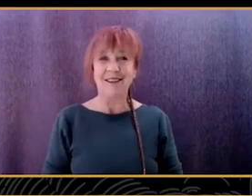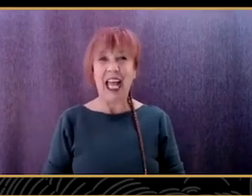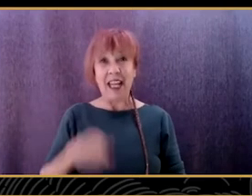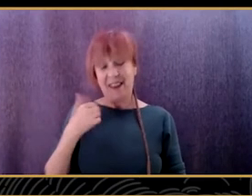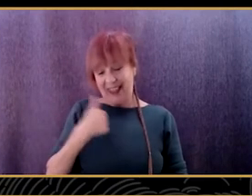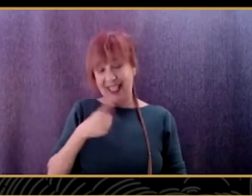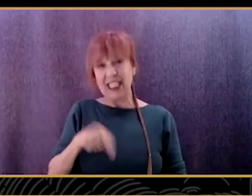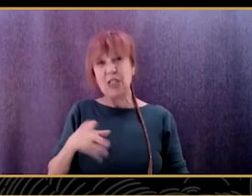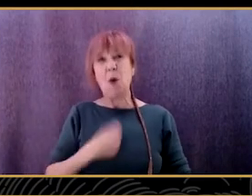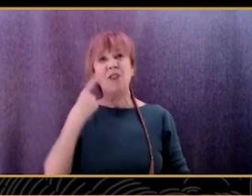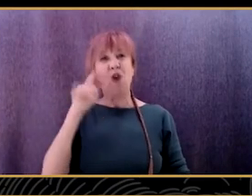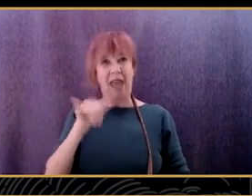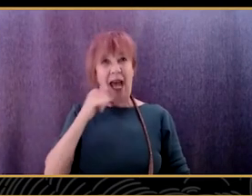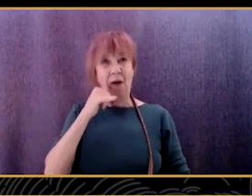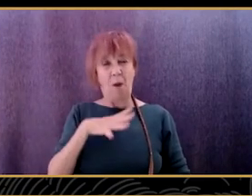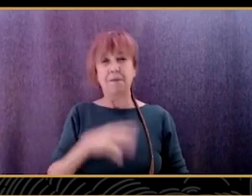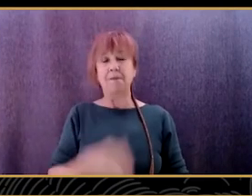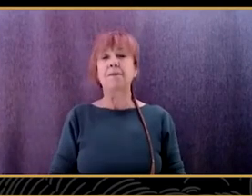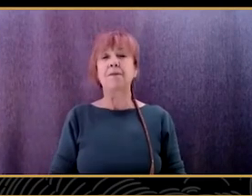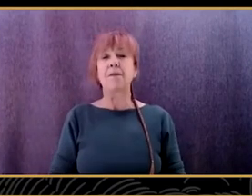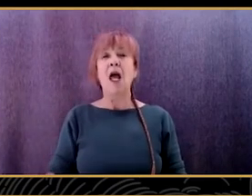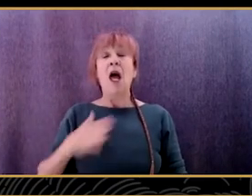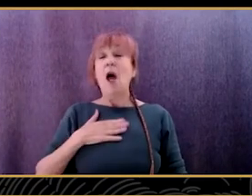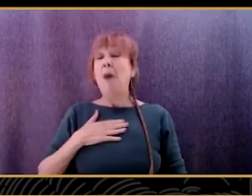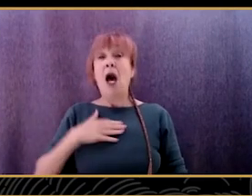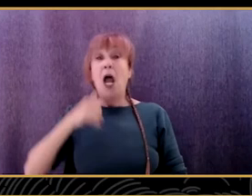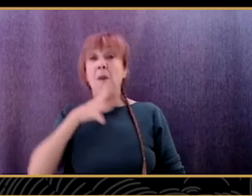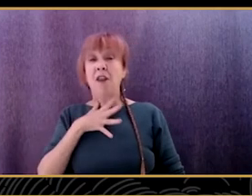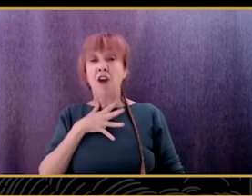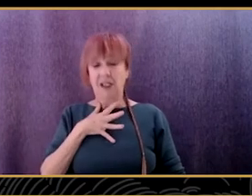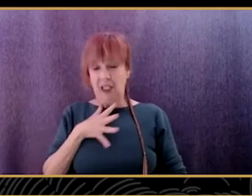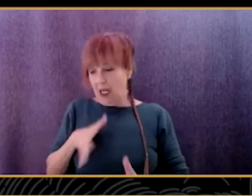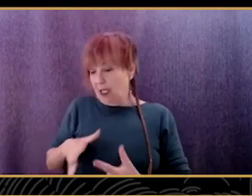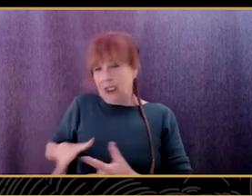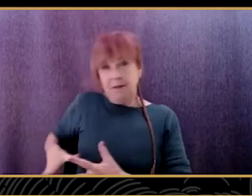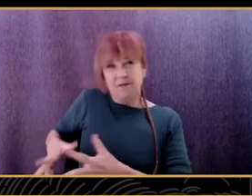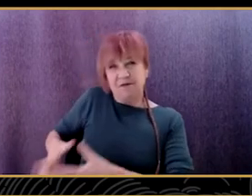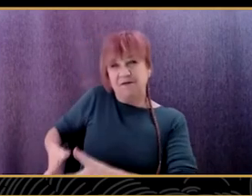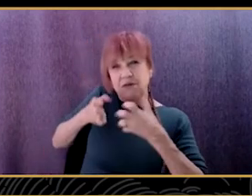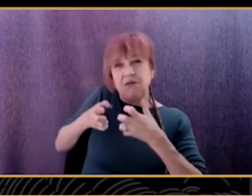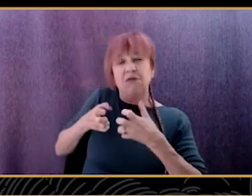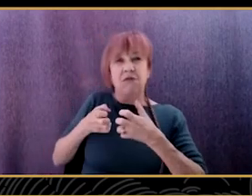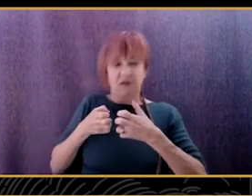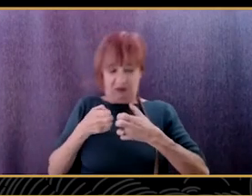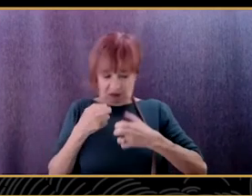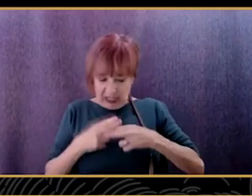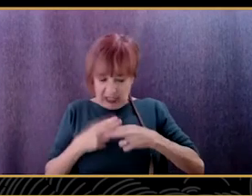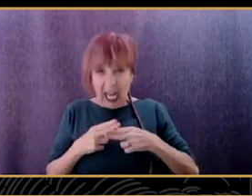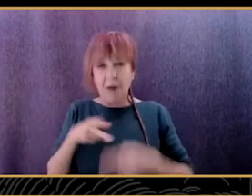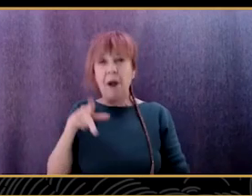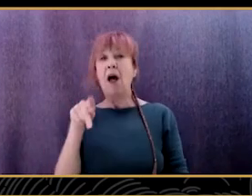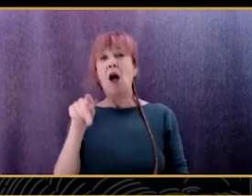My mother scraped the name Patricia Ann from the ruins of her discarded delta, thinking it would offer me